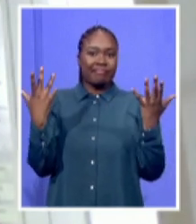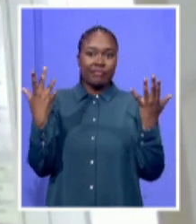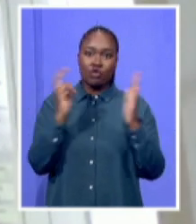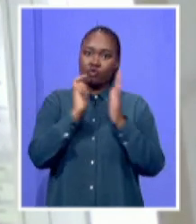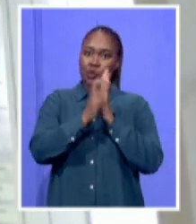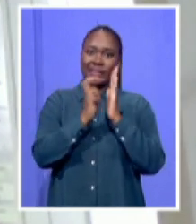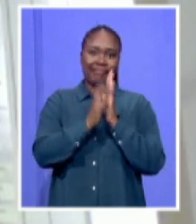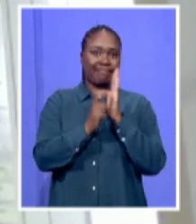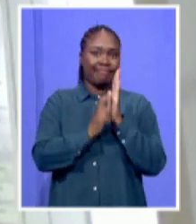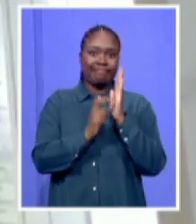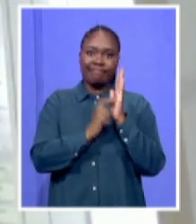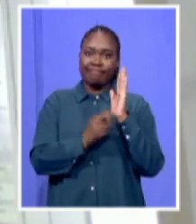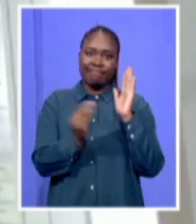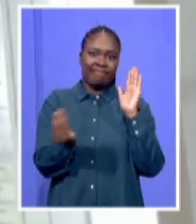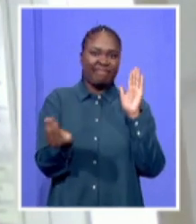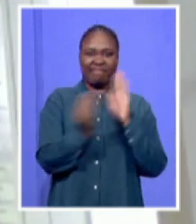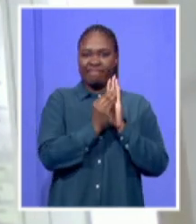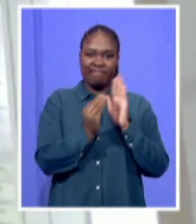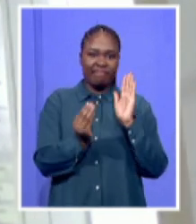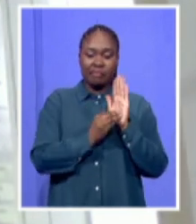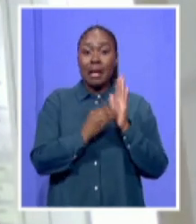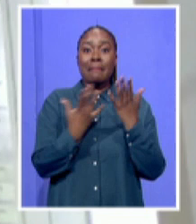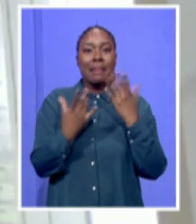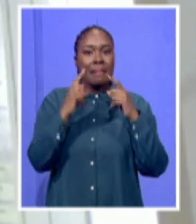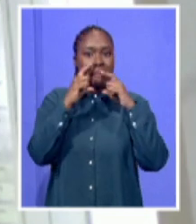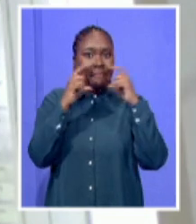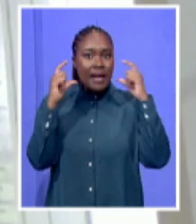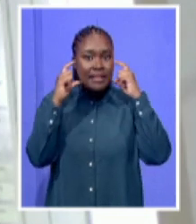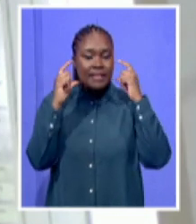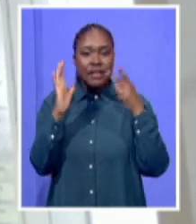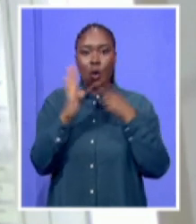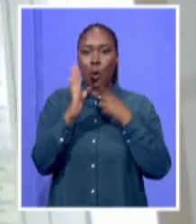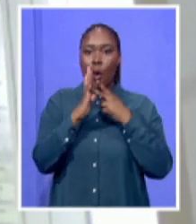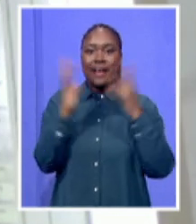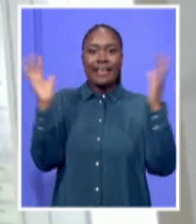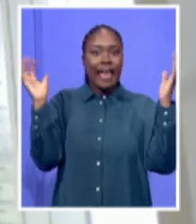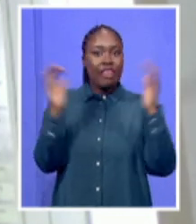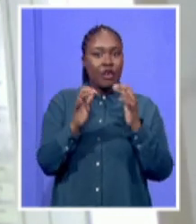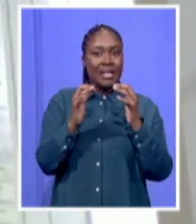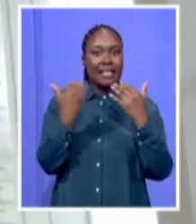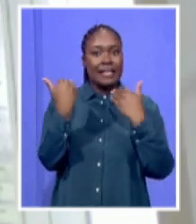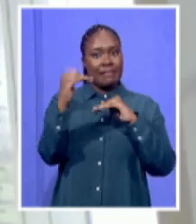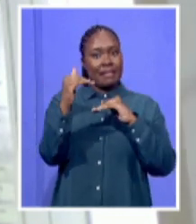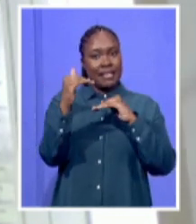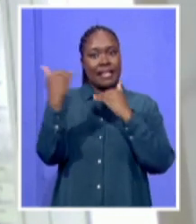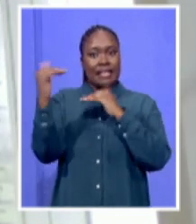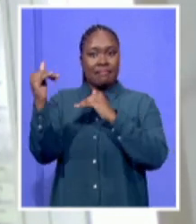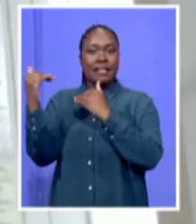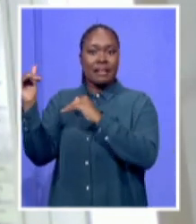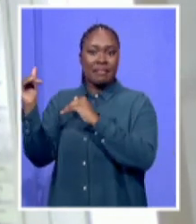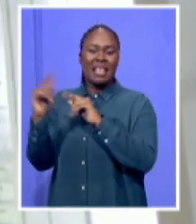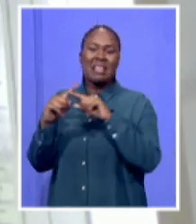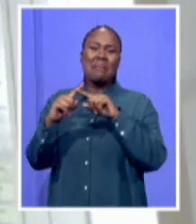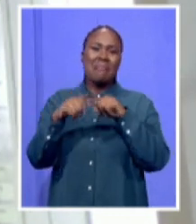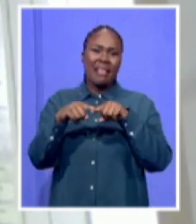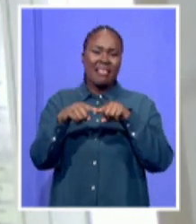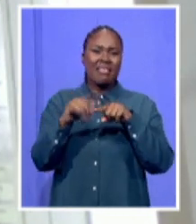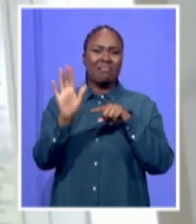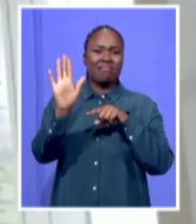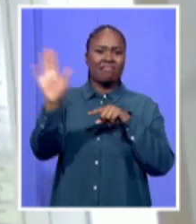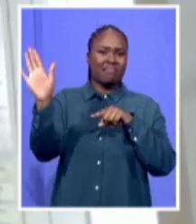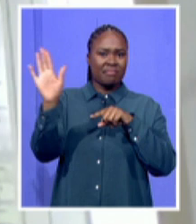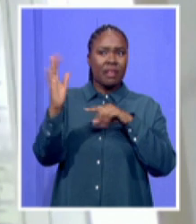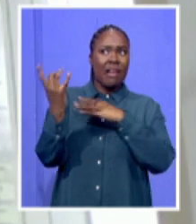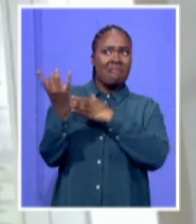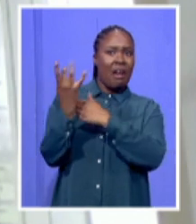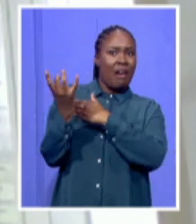regulation again. It might just be mask wearing, it might be gatherings again. It will depend on what the advice is that we get